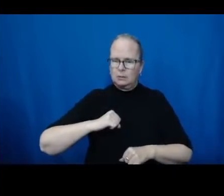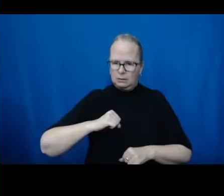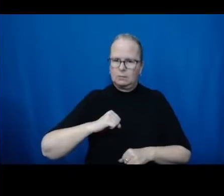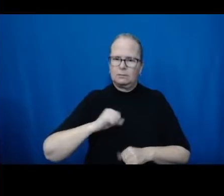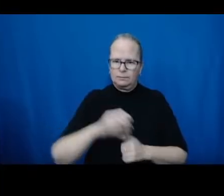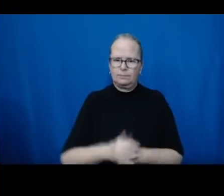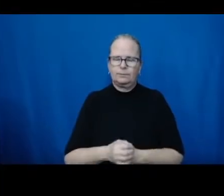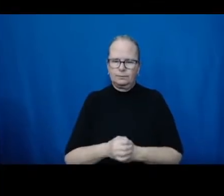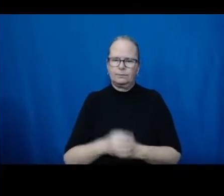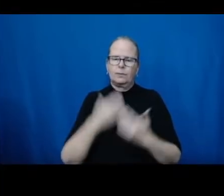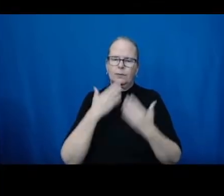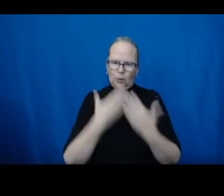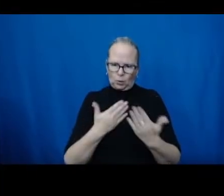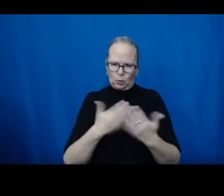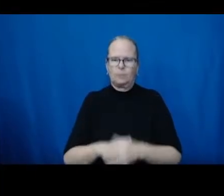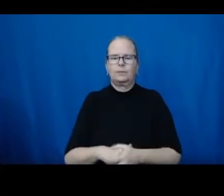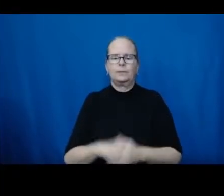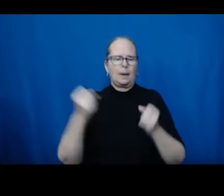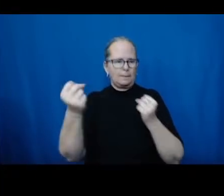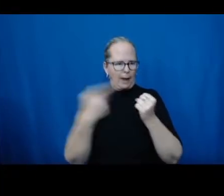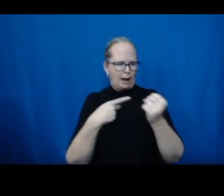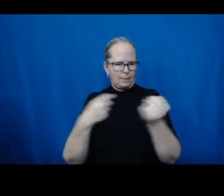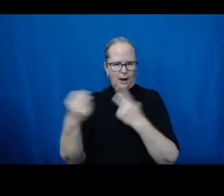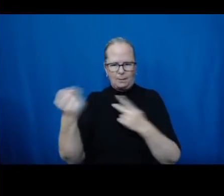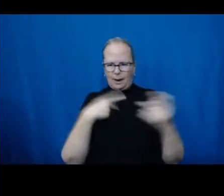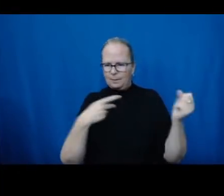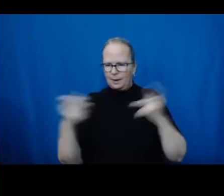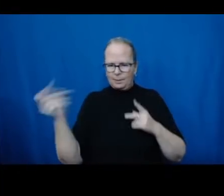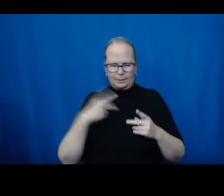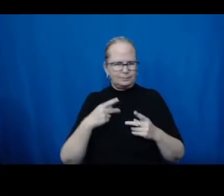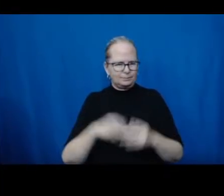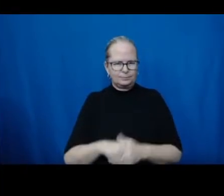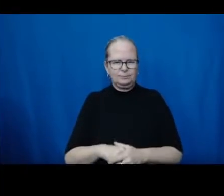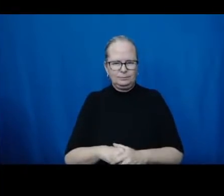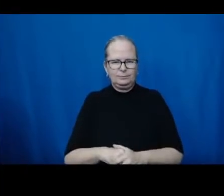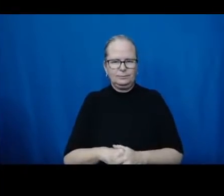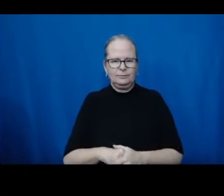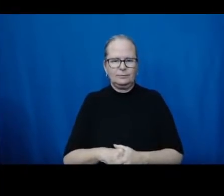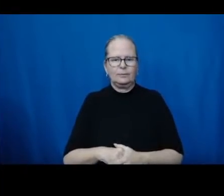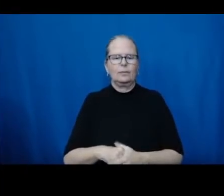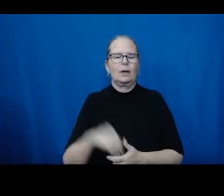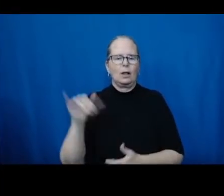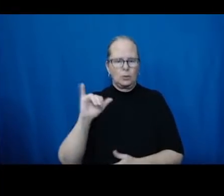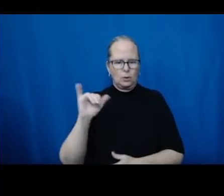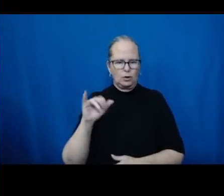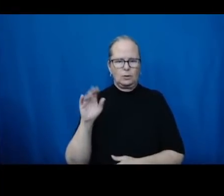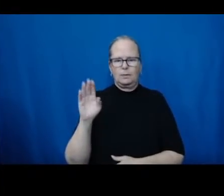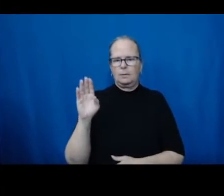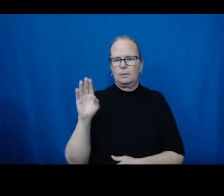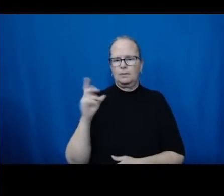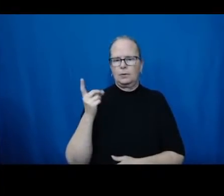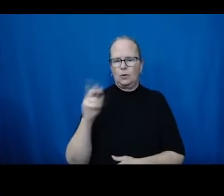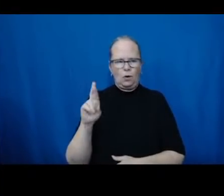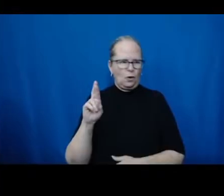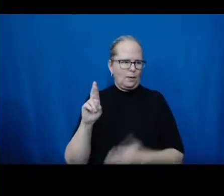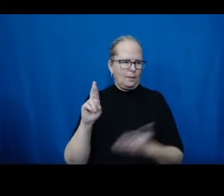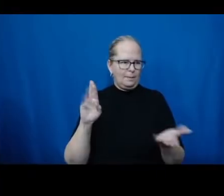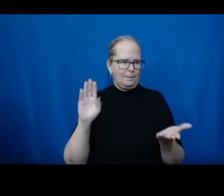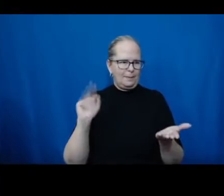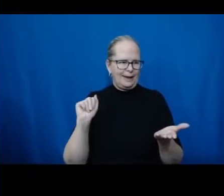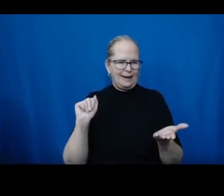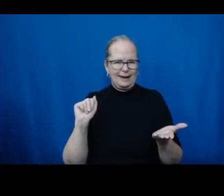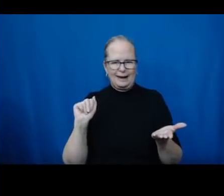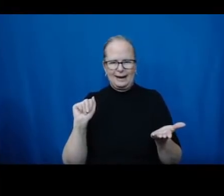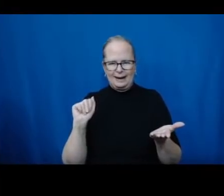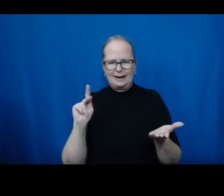as well, which thrills me, to talk for 15 minutes or so about